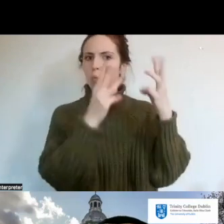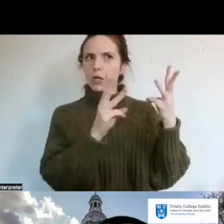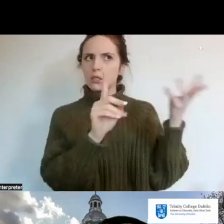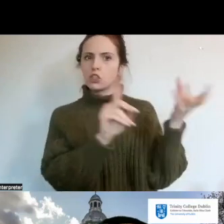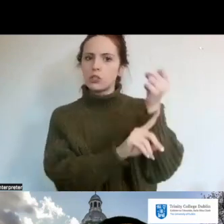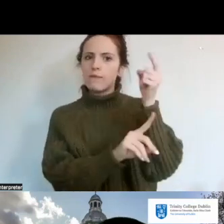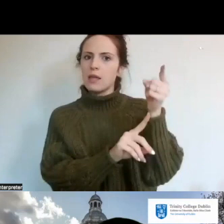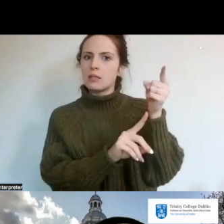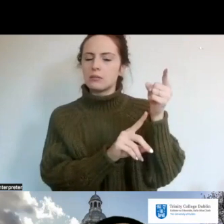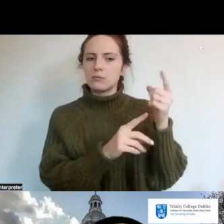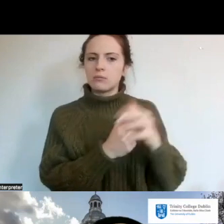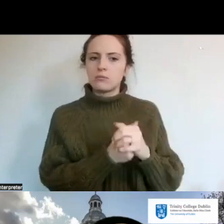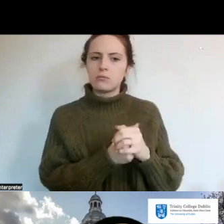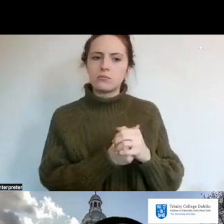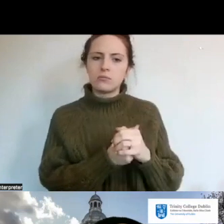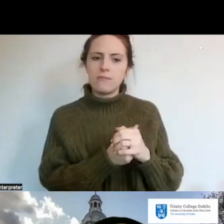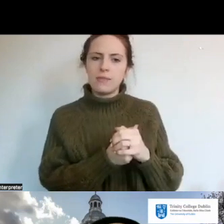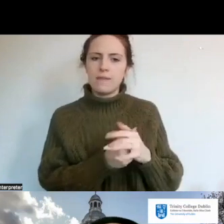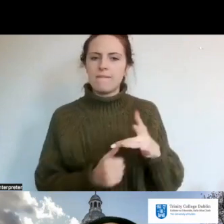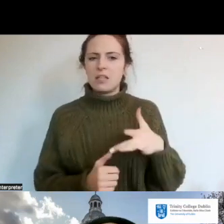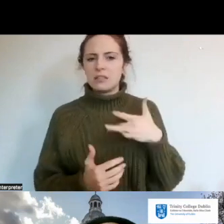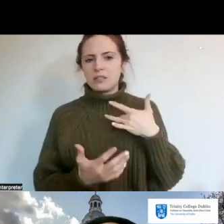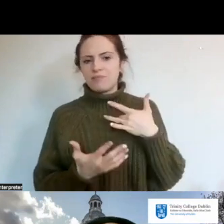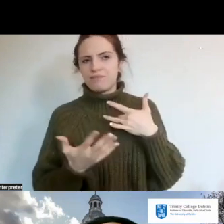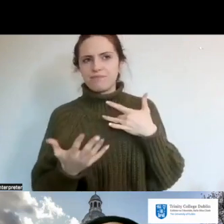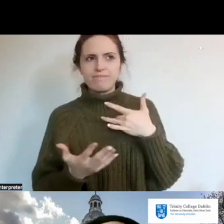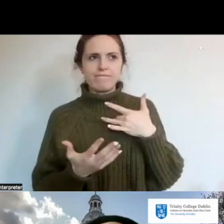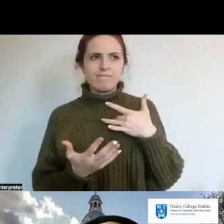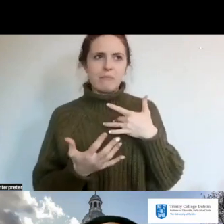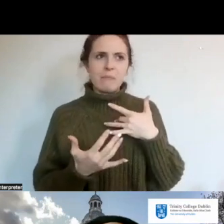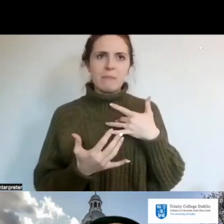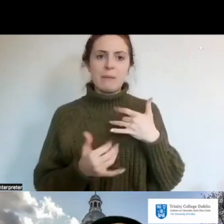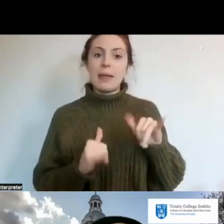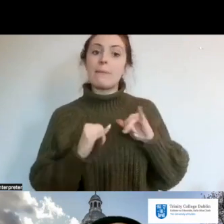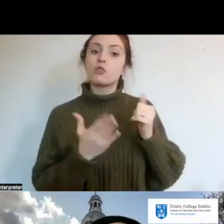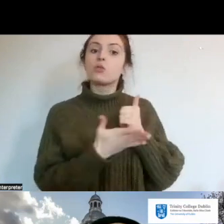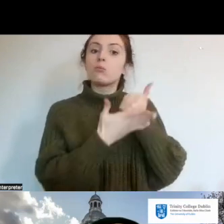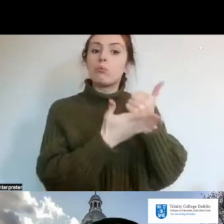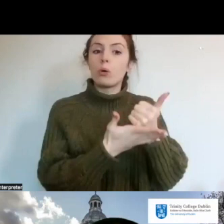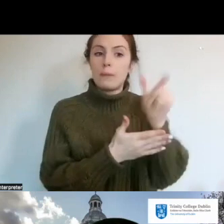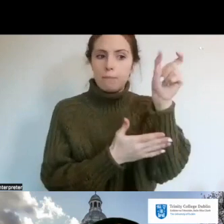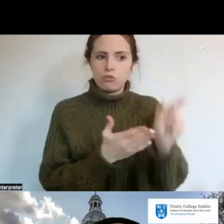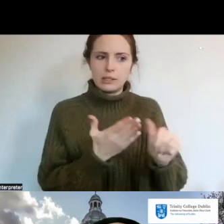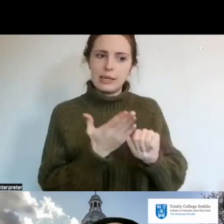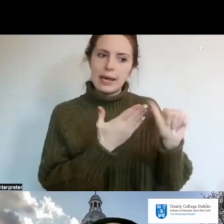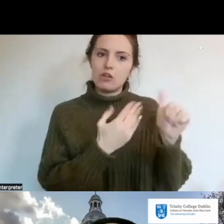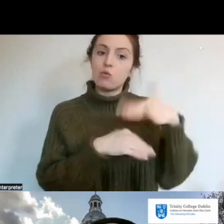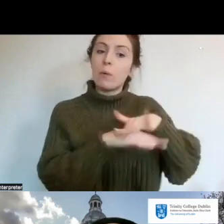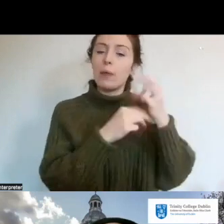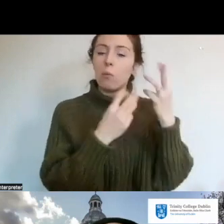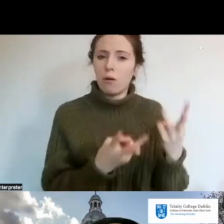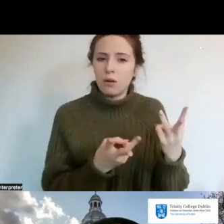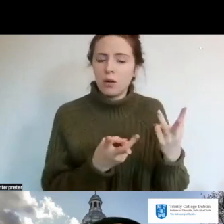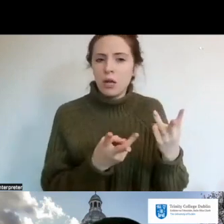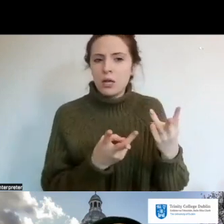achieve. And they felt that in order to be able to support somebody to age in place, there needed to be a